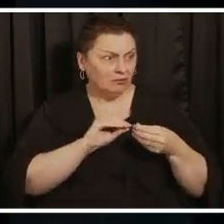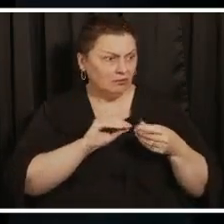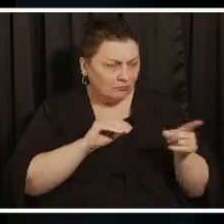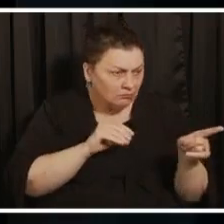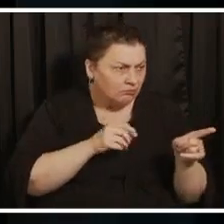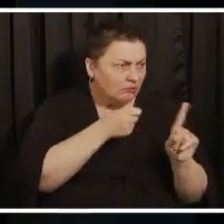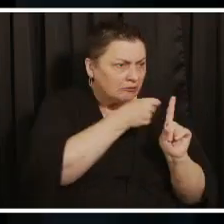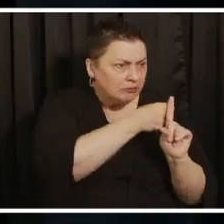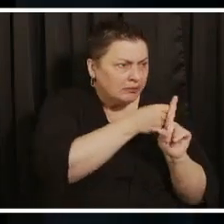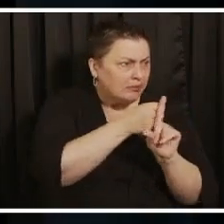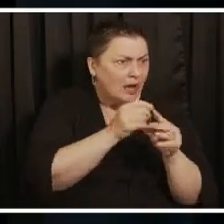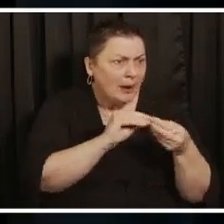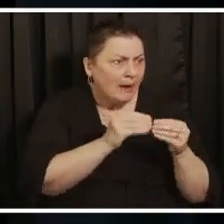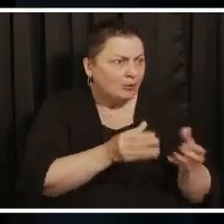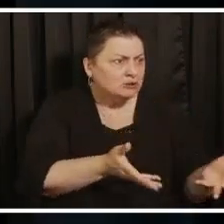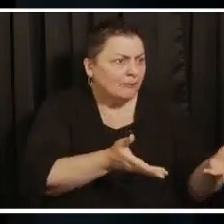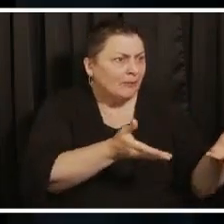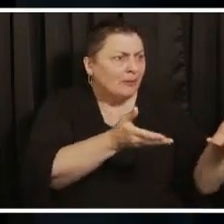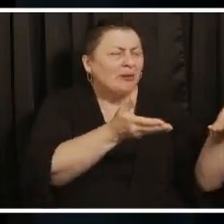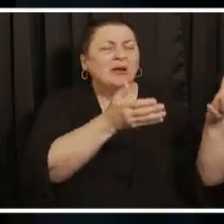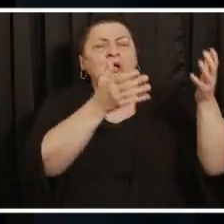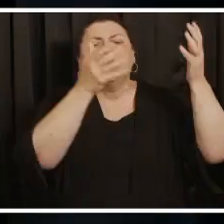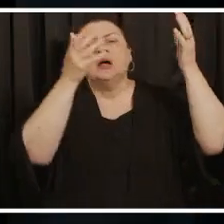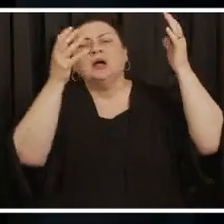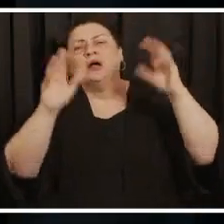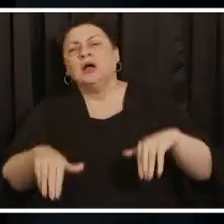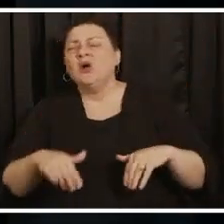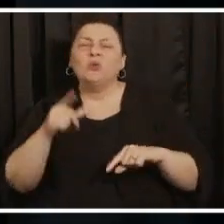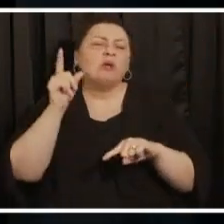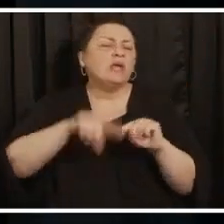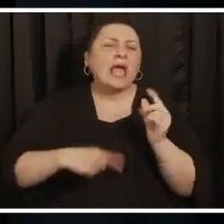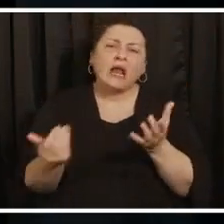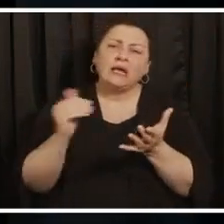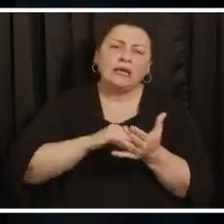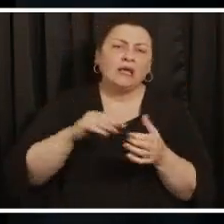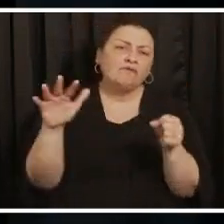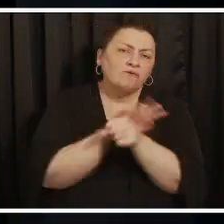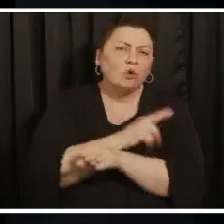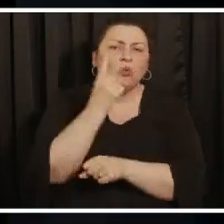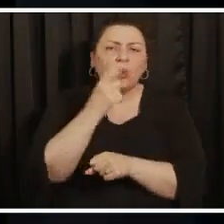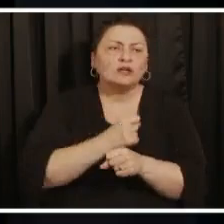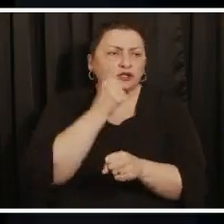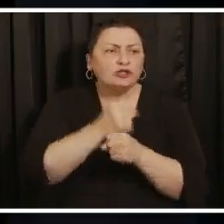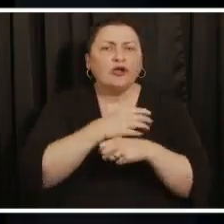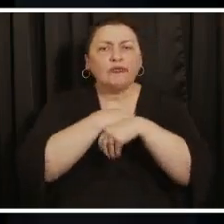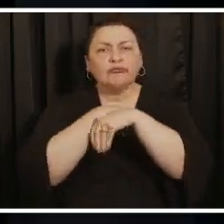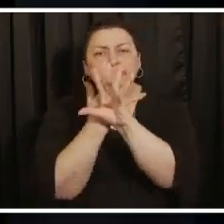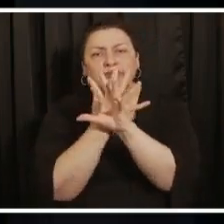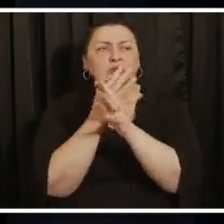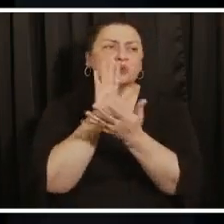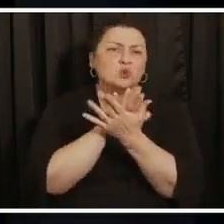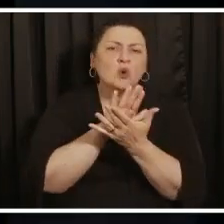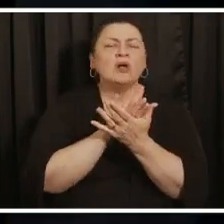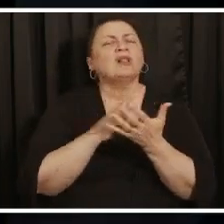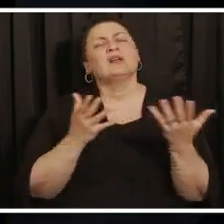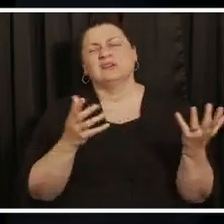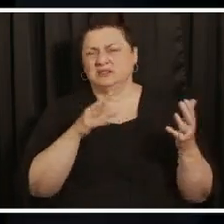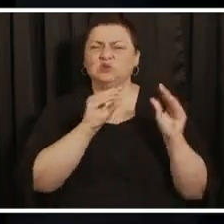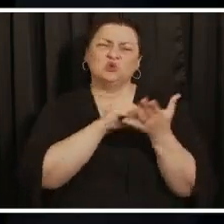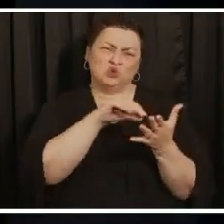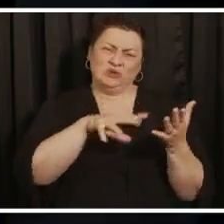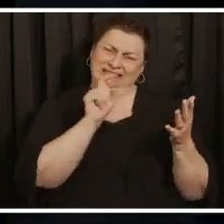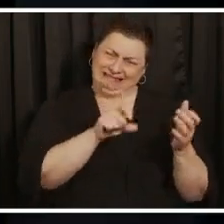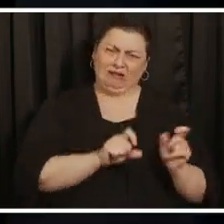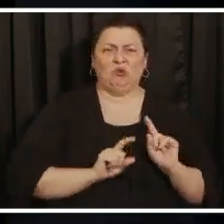cannot afford to lose another year of in-person education for our kids. And the schools need to be back in a safe way. Last